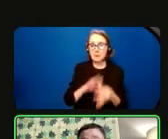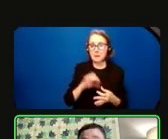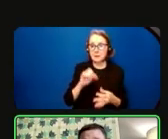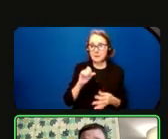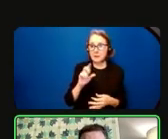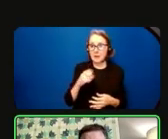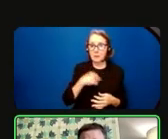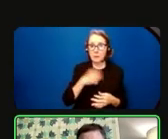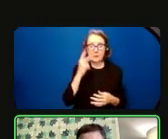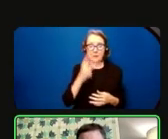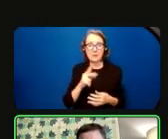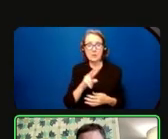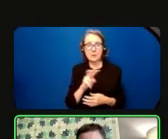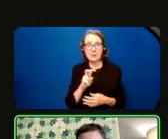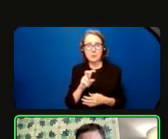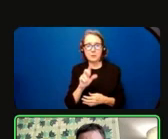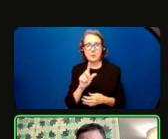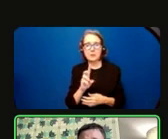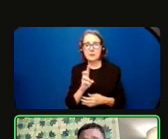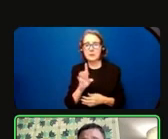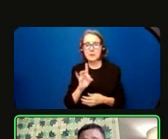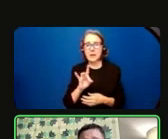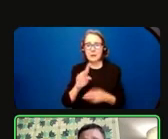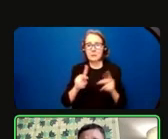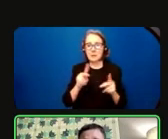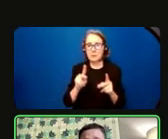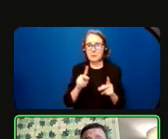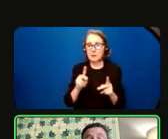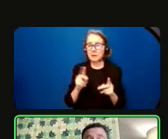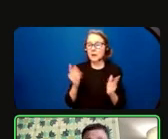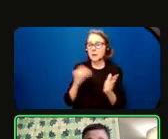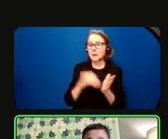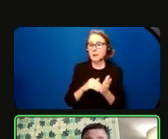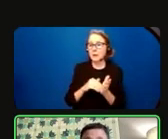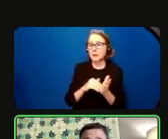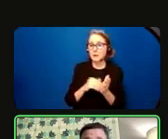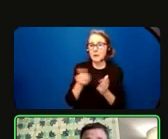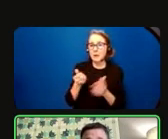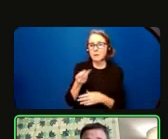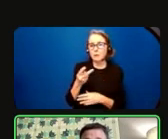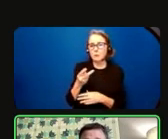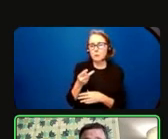seen 268 people. Again, a few